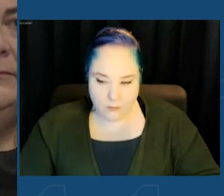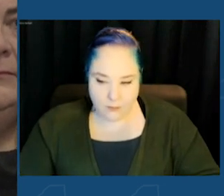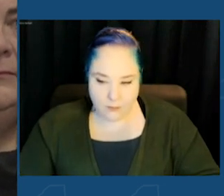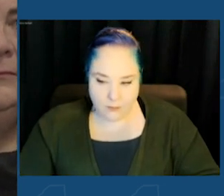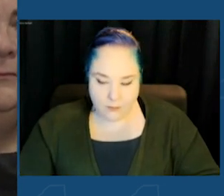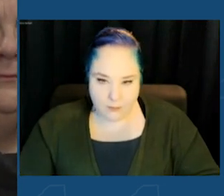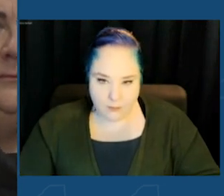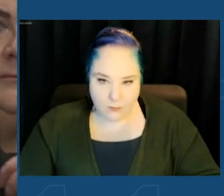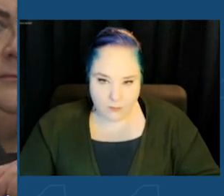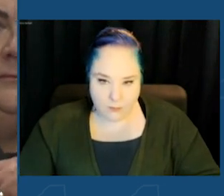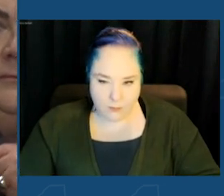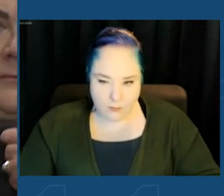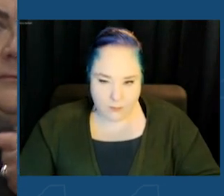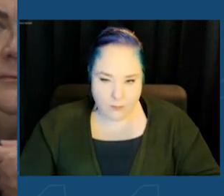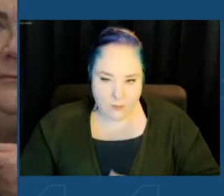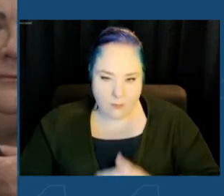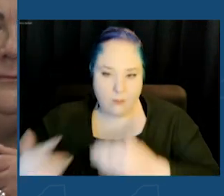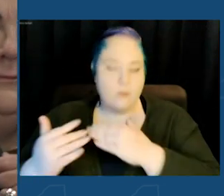um